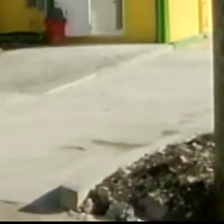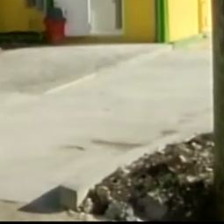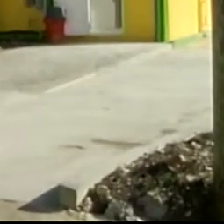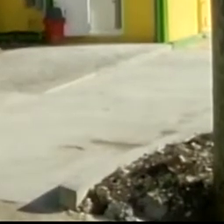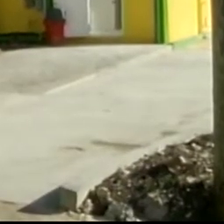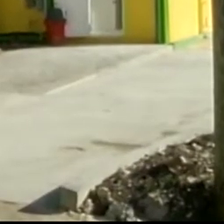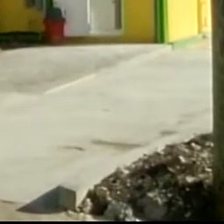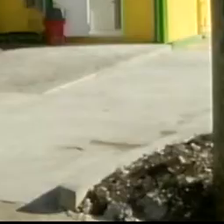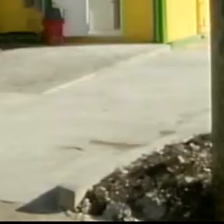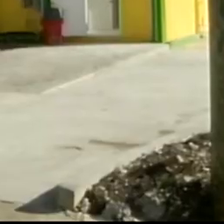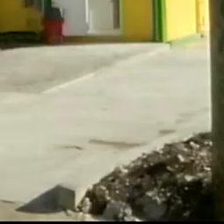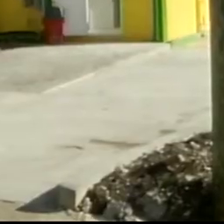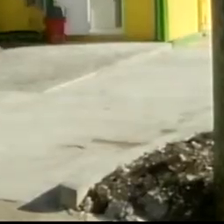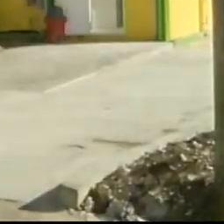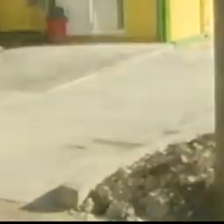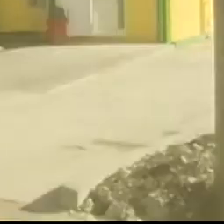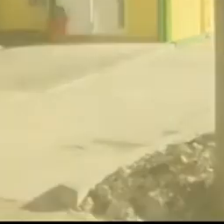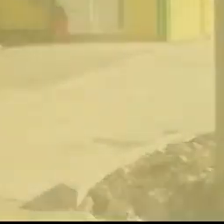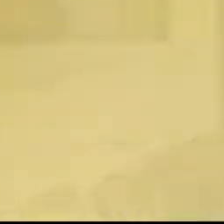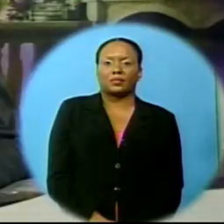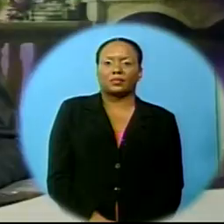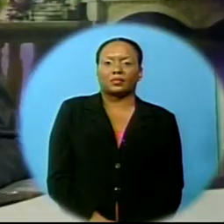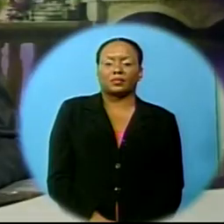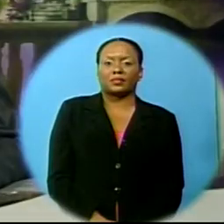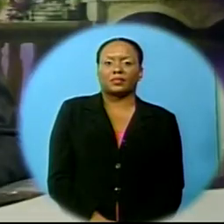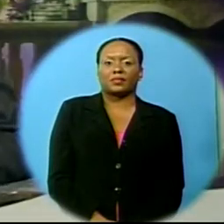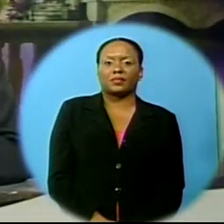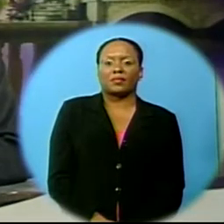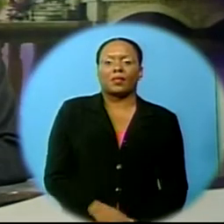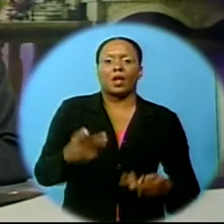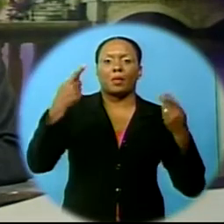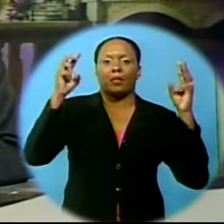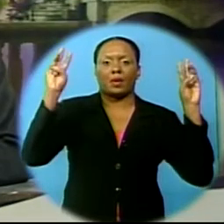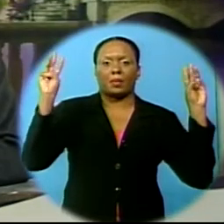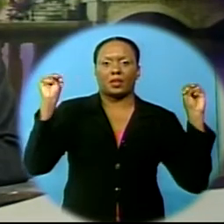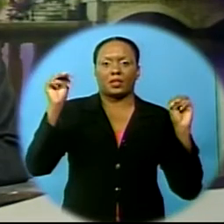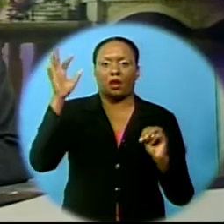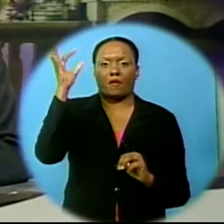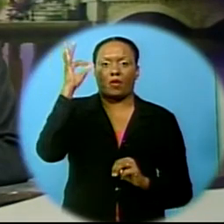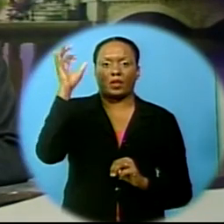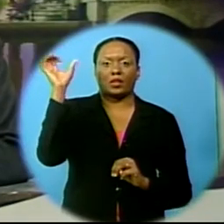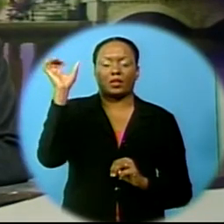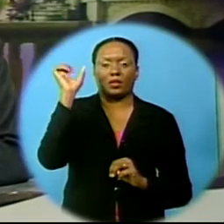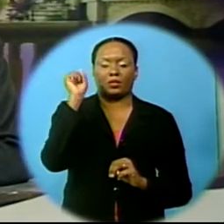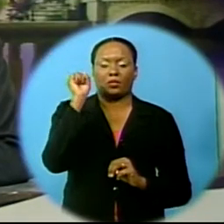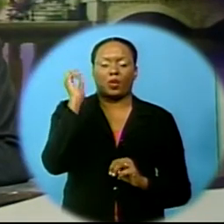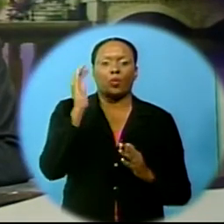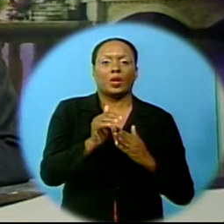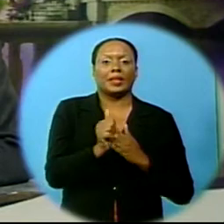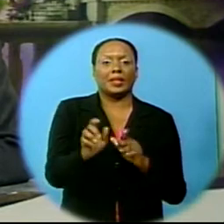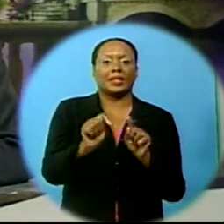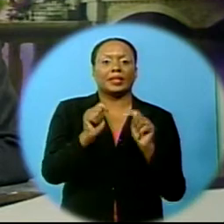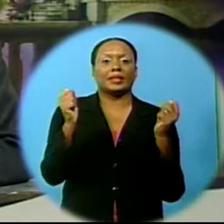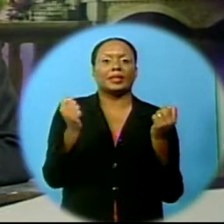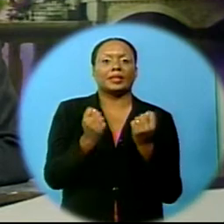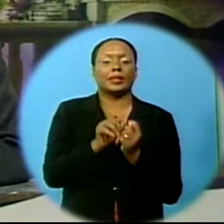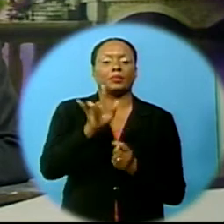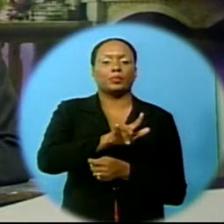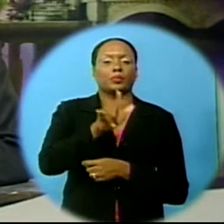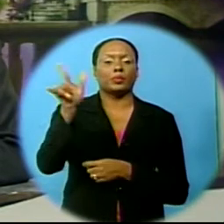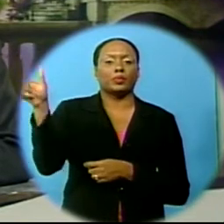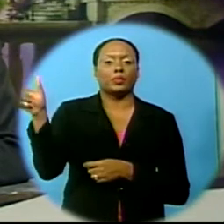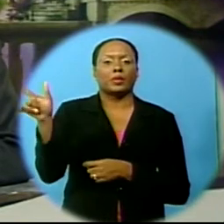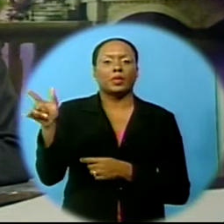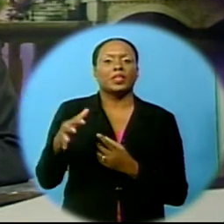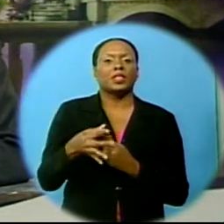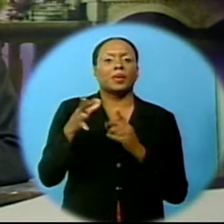unit in a remote location. Well, Prime Minister Frundell Stewart is leading a high-level team to the 17th special meeting